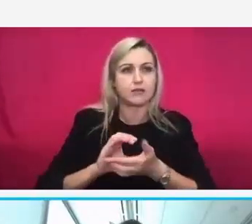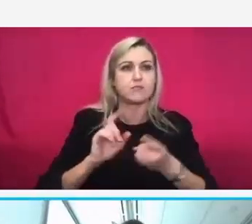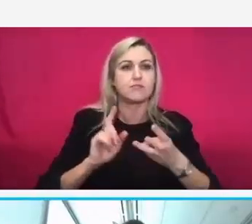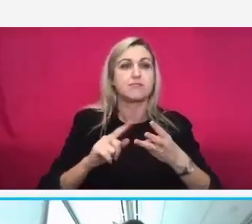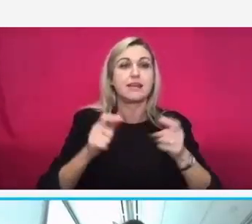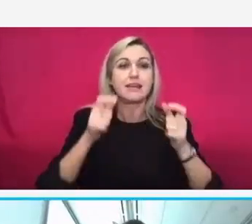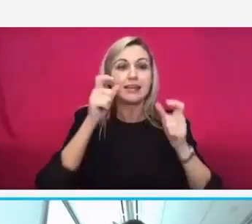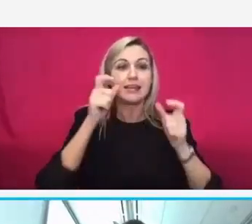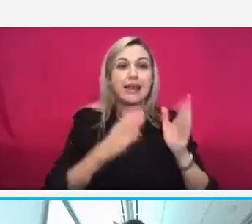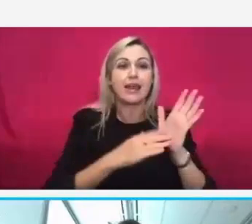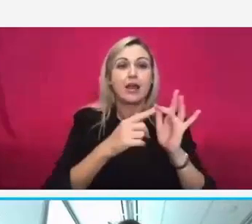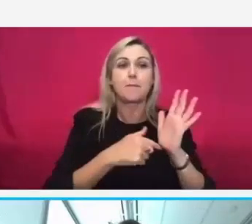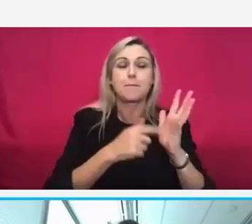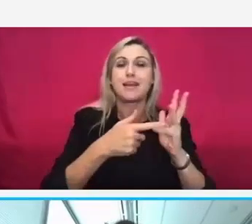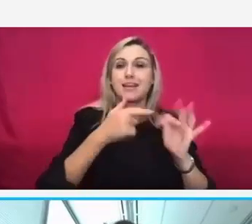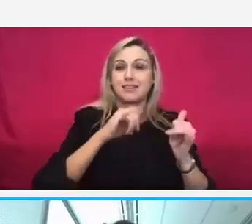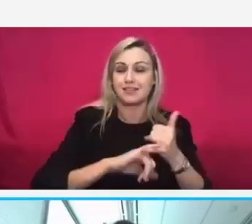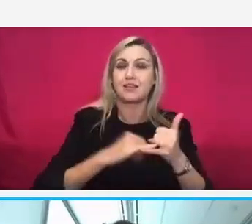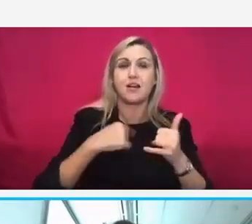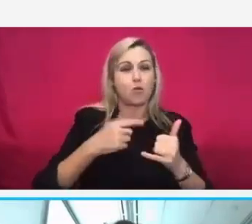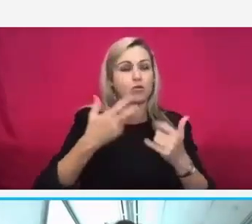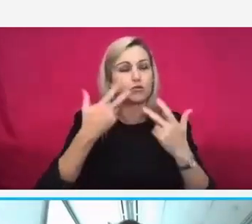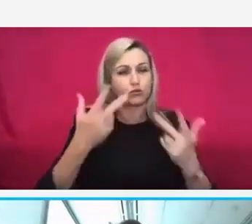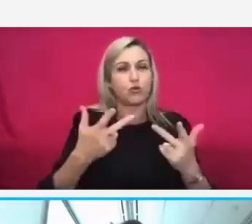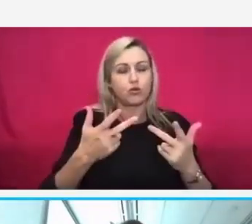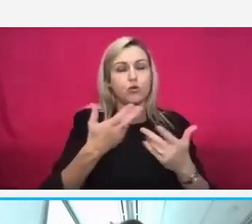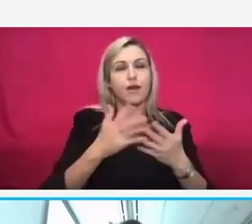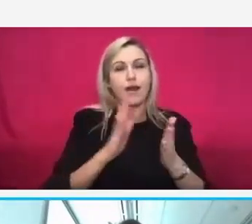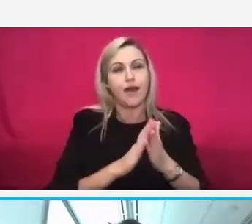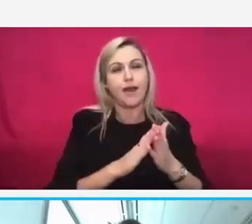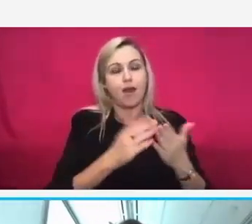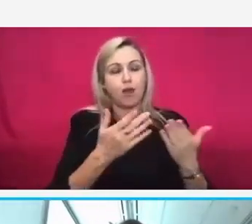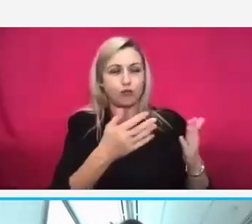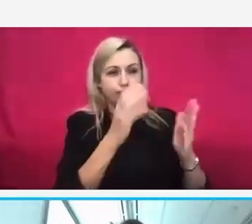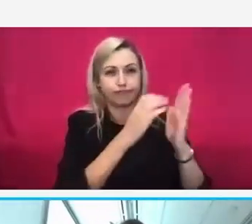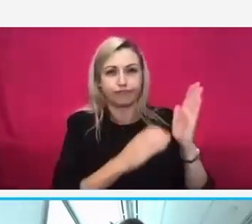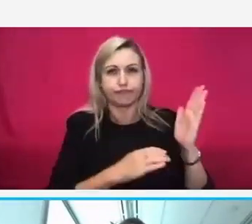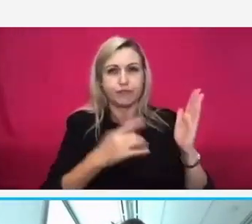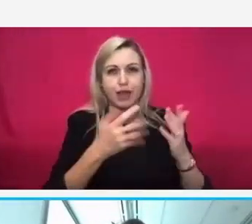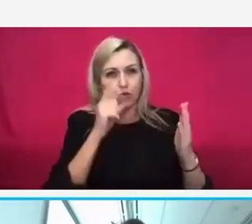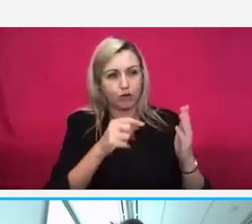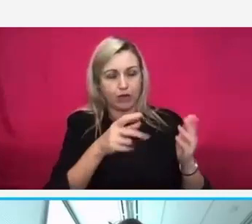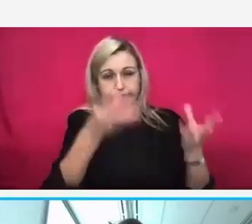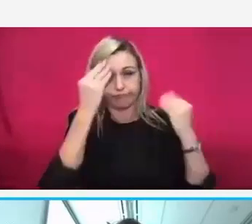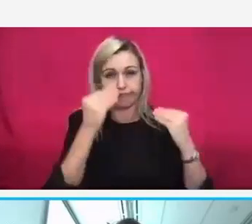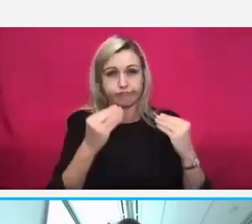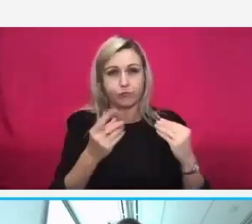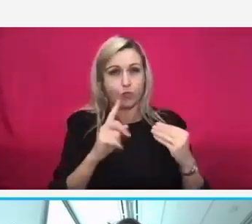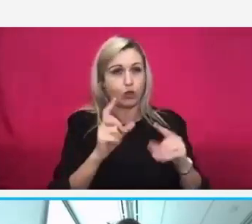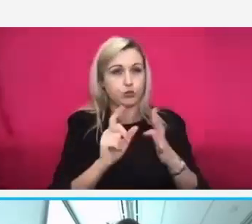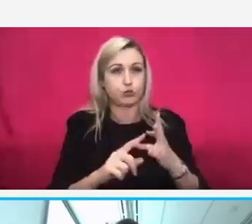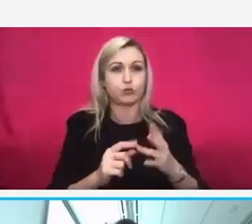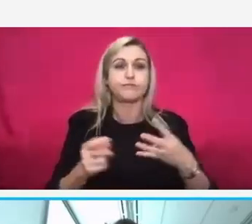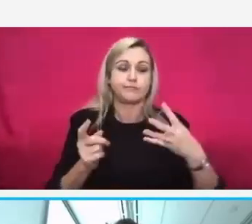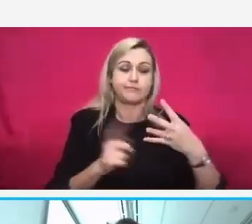so similar to the funding model, I'll step you through the allocation model and an example of how it will work. And lastly, what support will